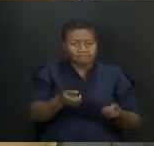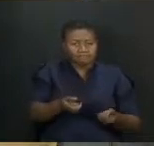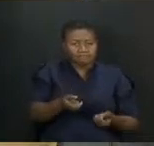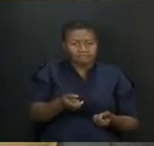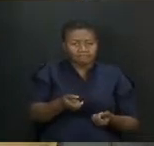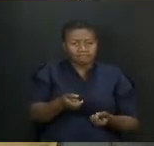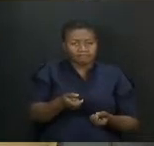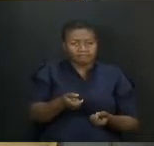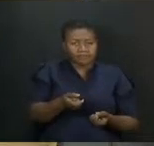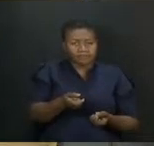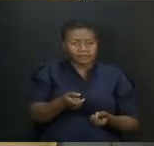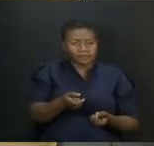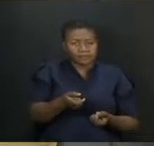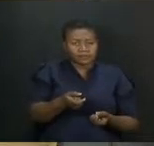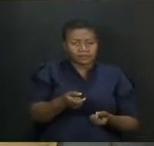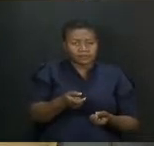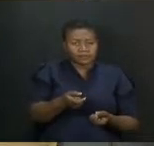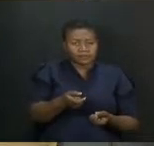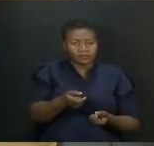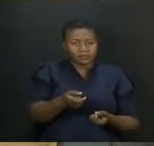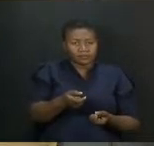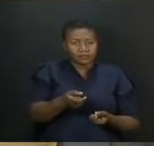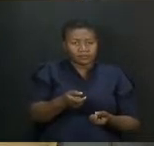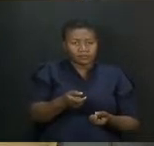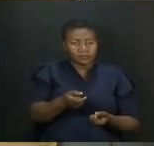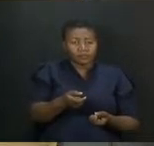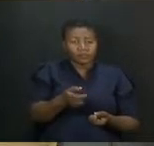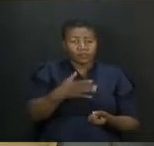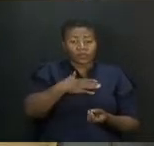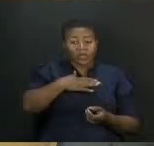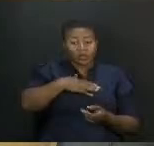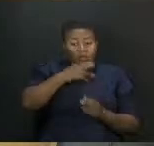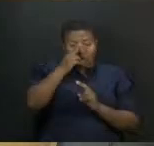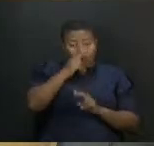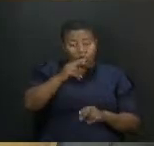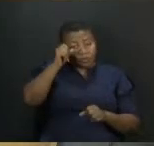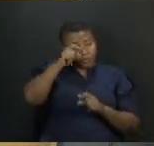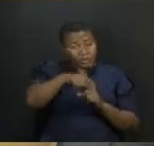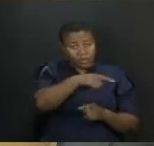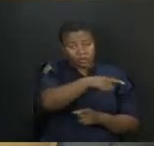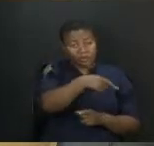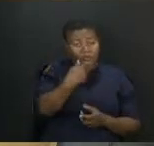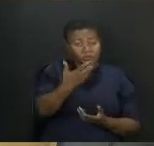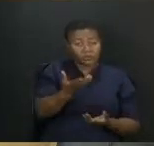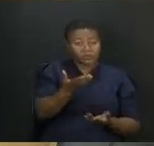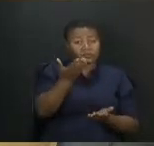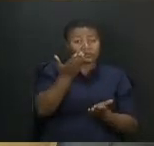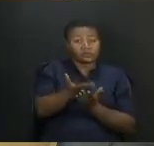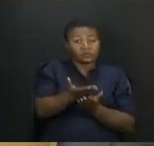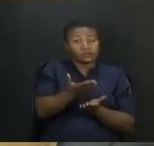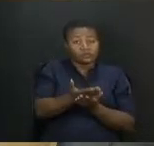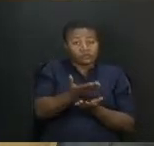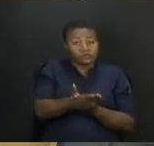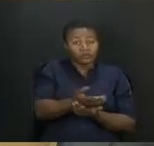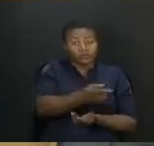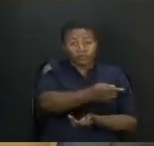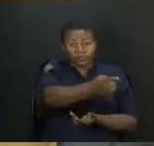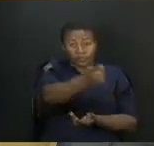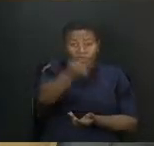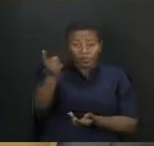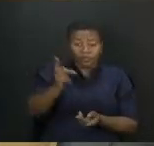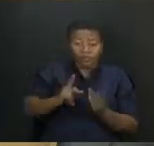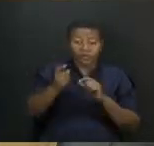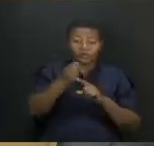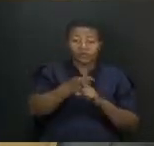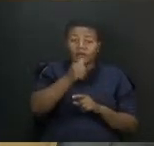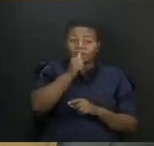brother is close to things as we all are. And if it is appeal of people from the private sector or